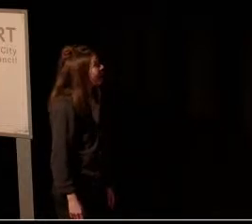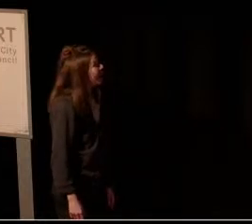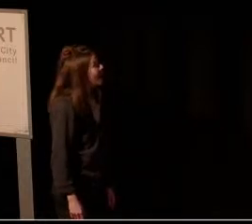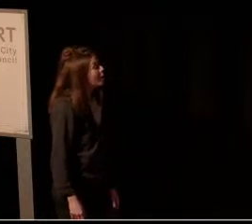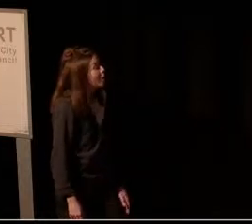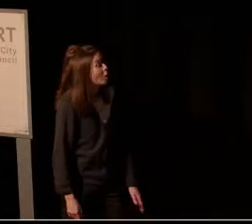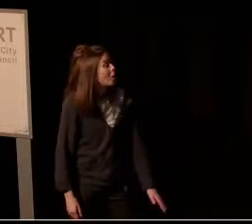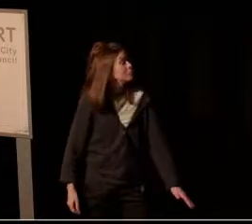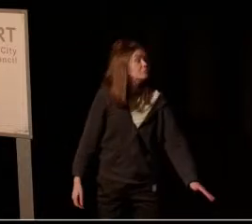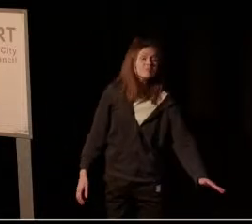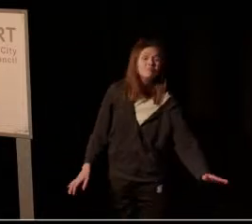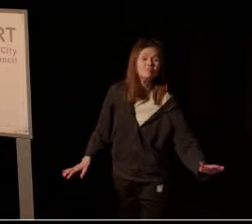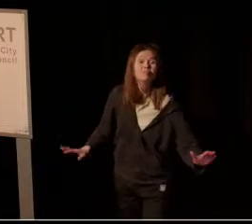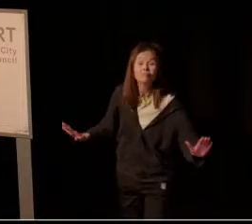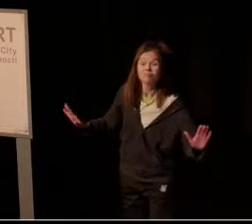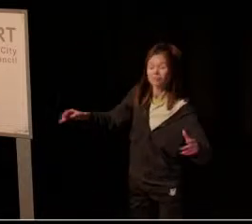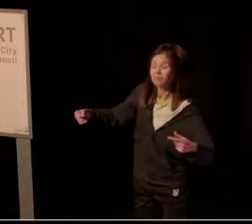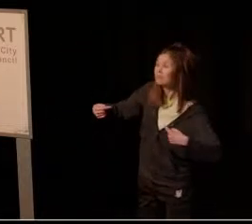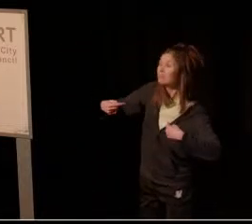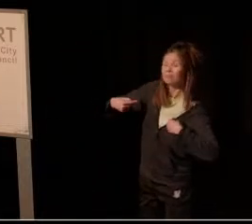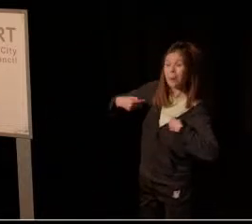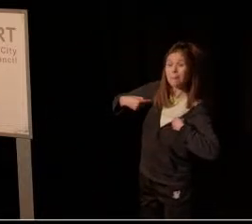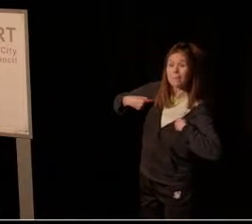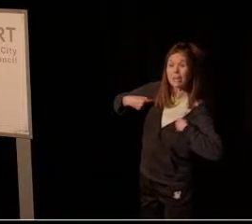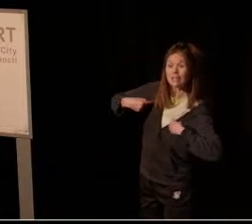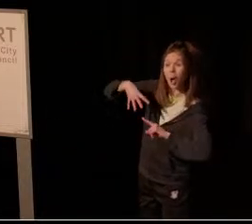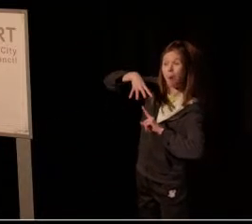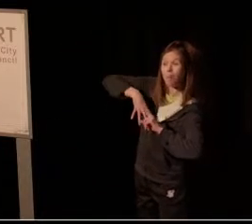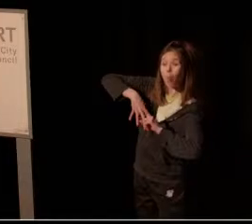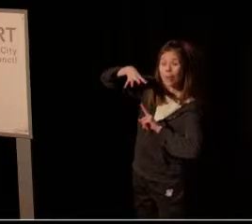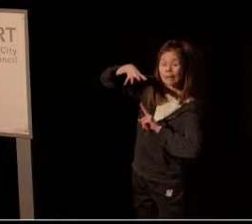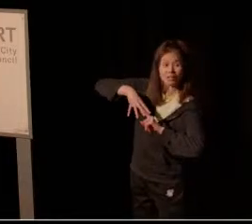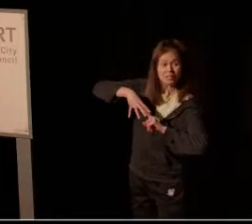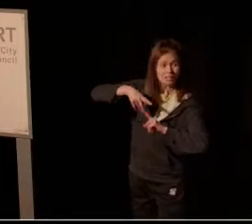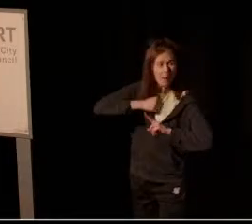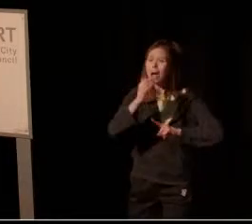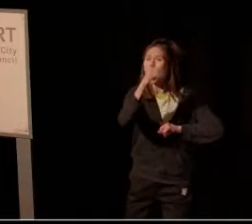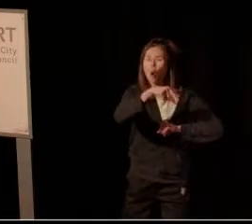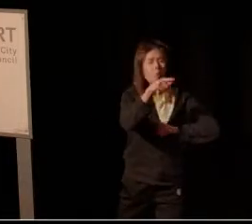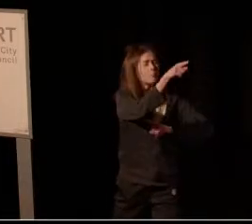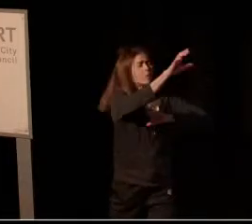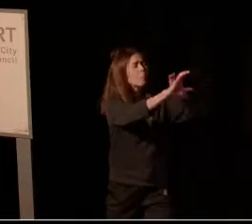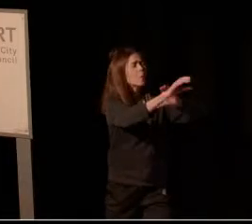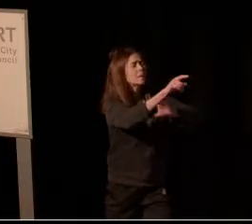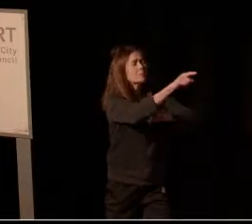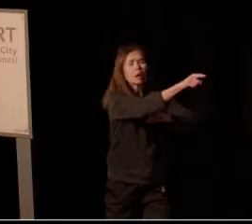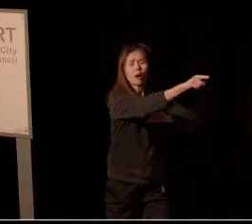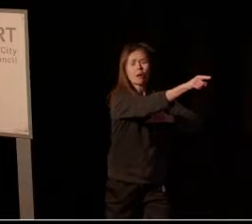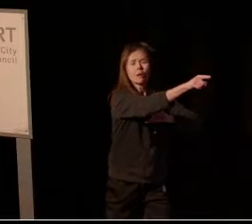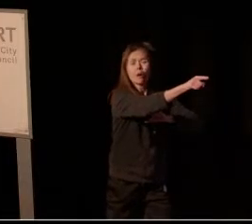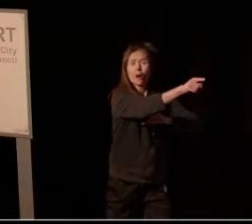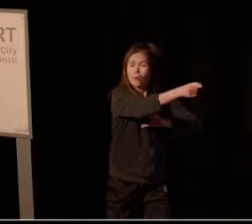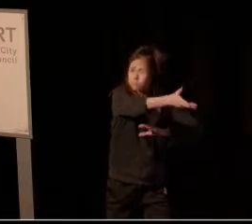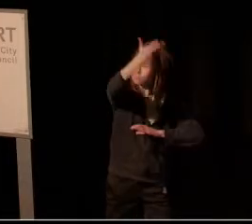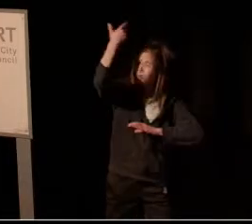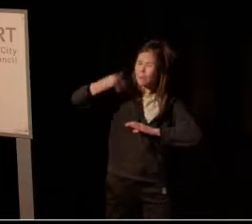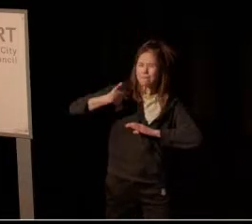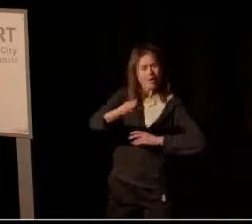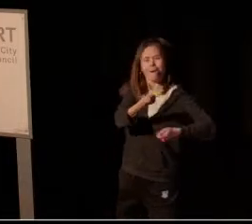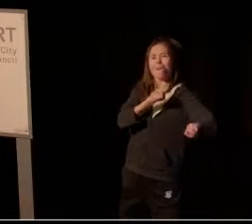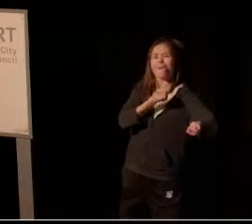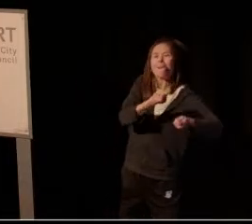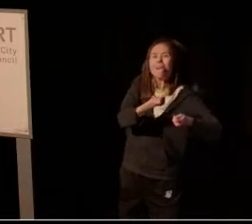9 cycles of the silver moon have passed since I left Bohemia without its boss. Time that long and more would be consumed, my dear